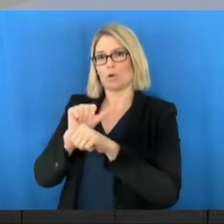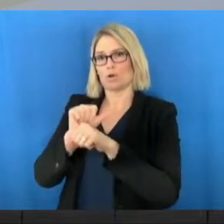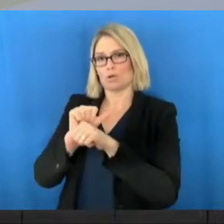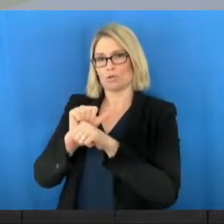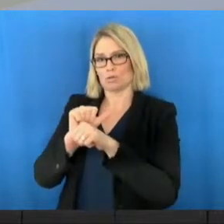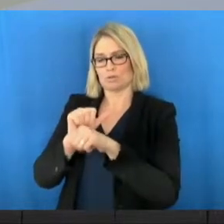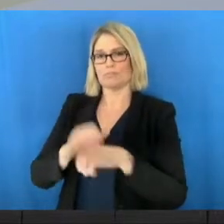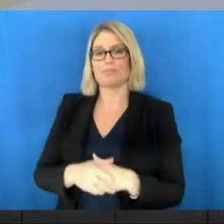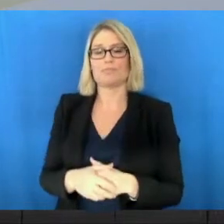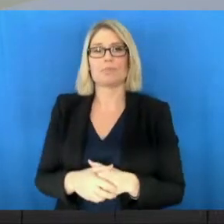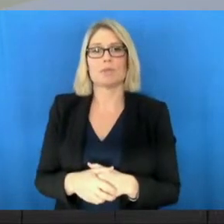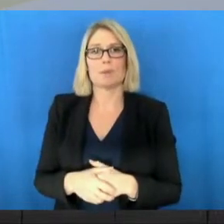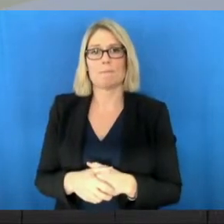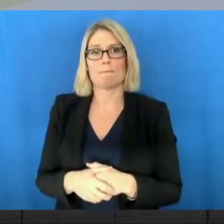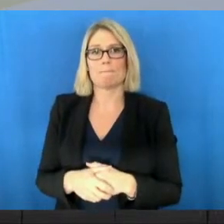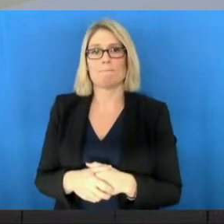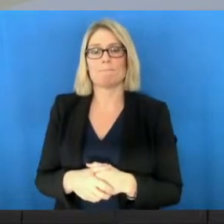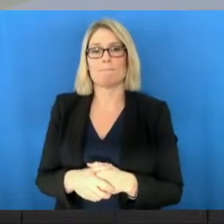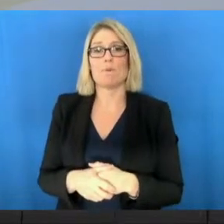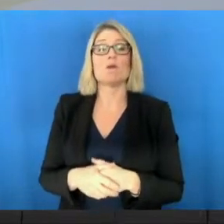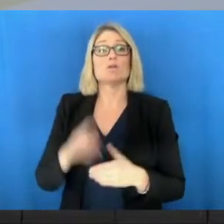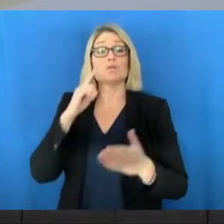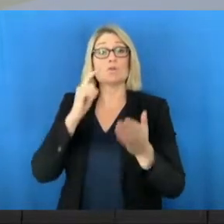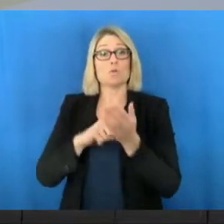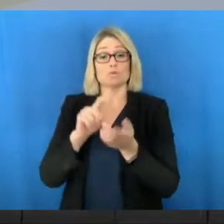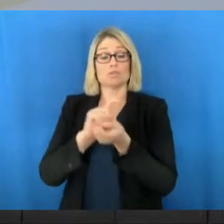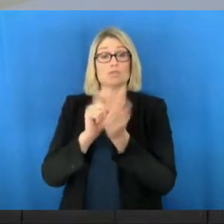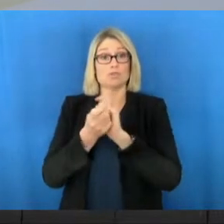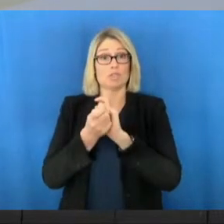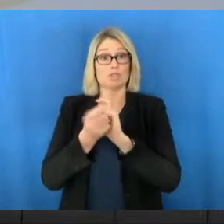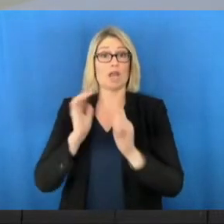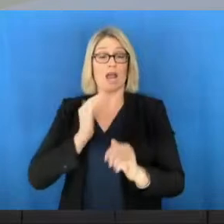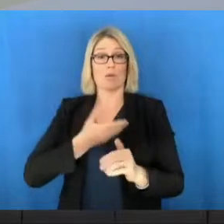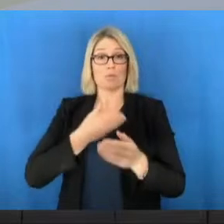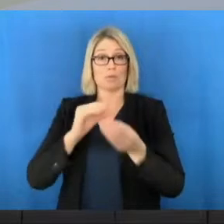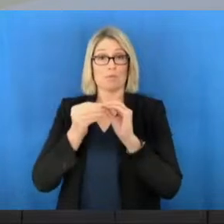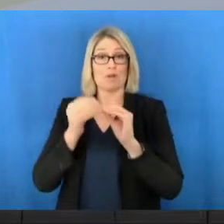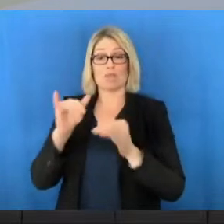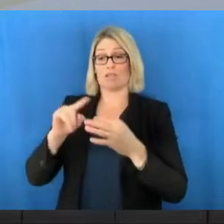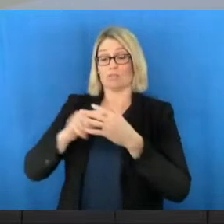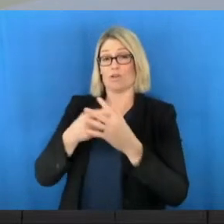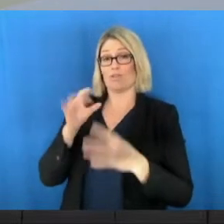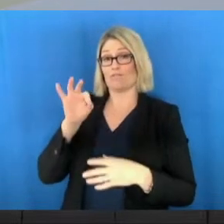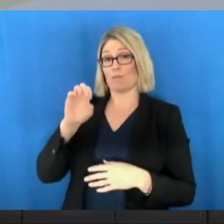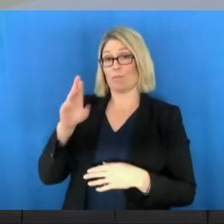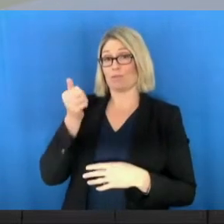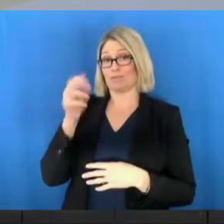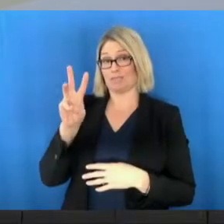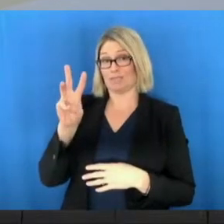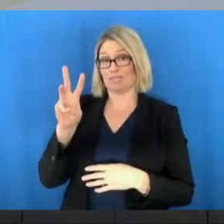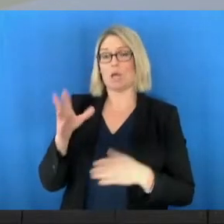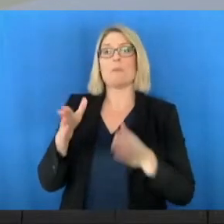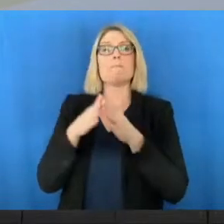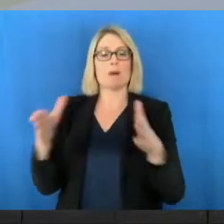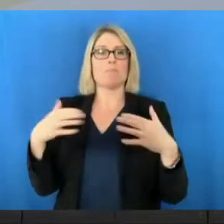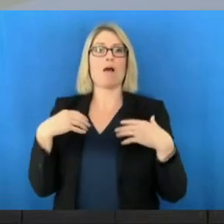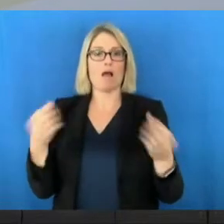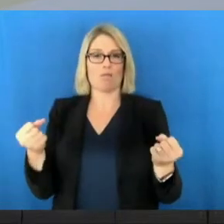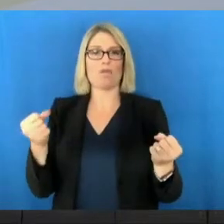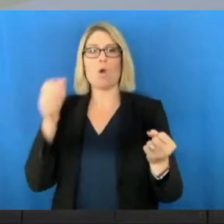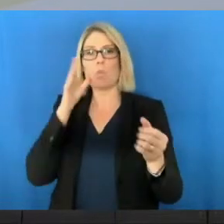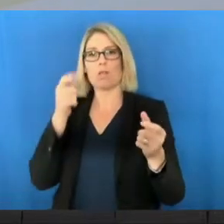Subject to no substantial change in our number of cases, beginning on February 16th, the following public health measures will be